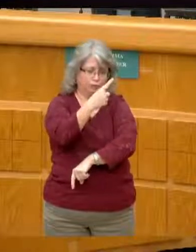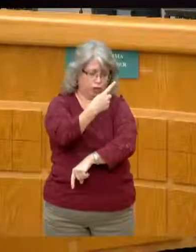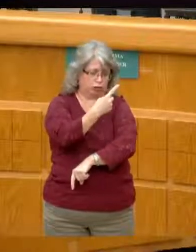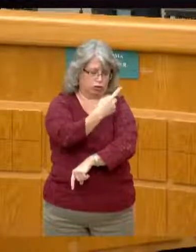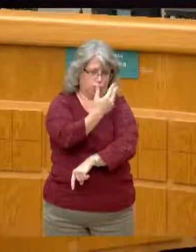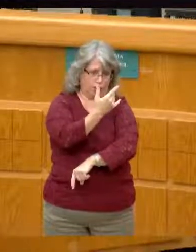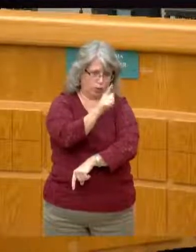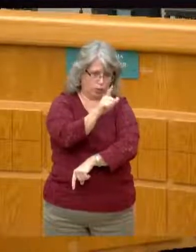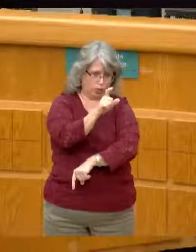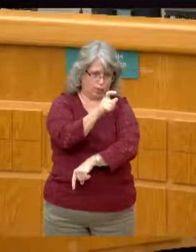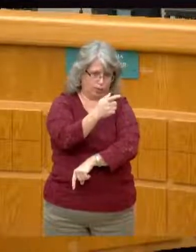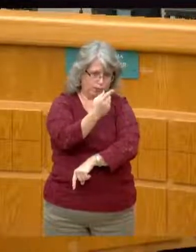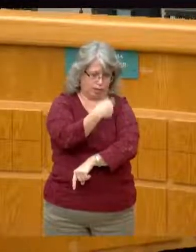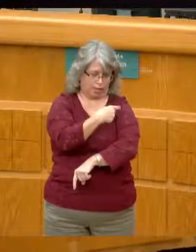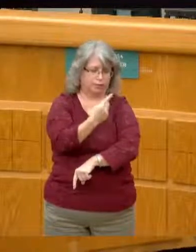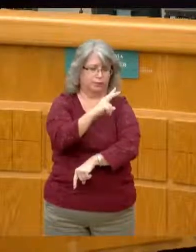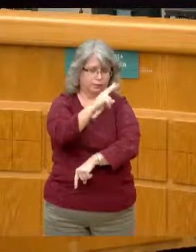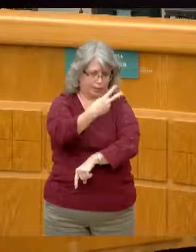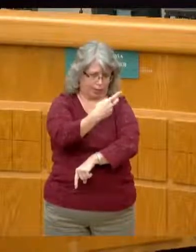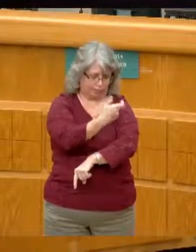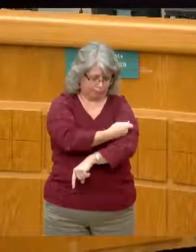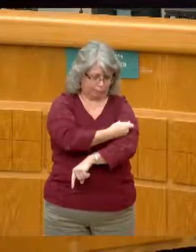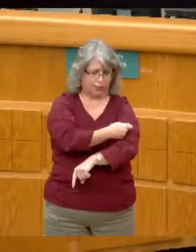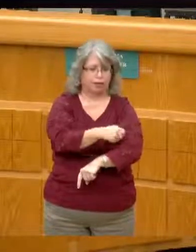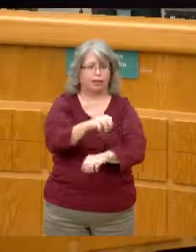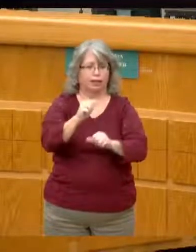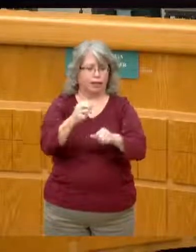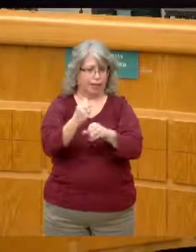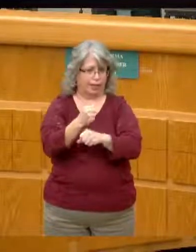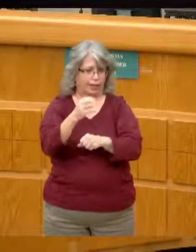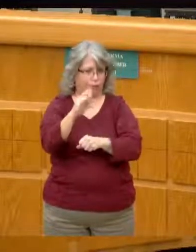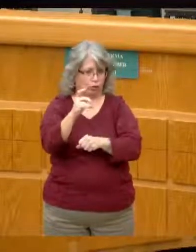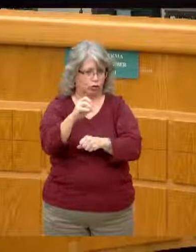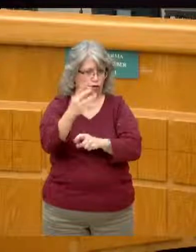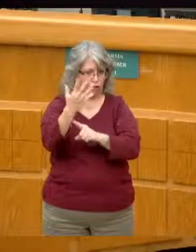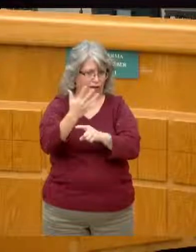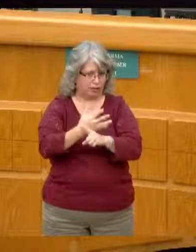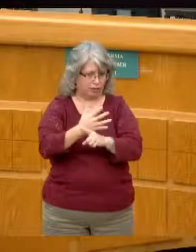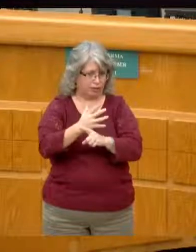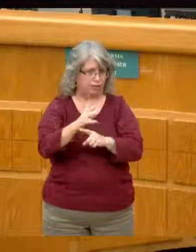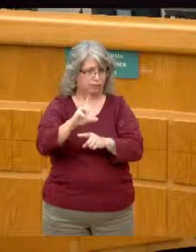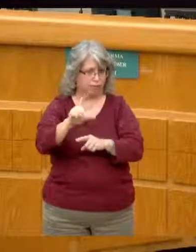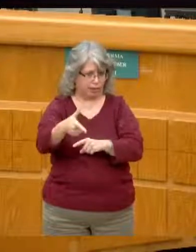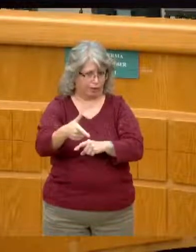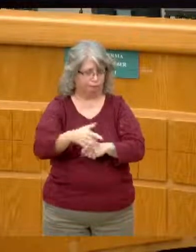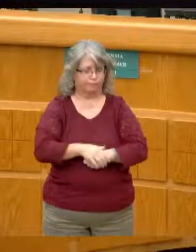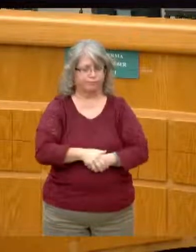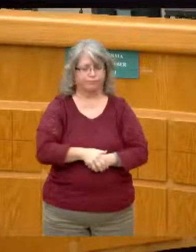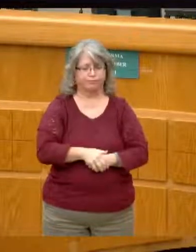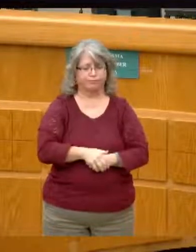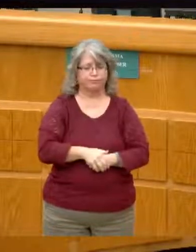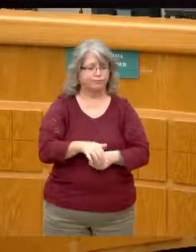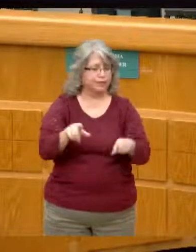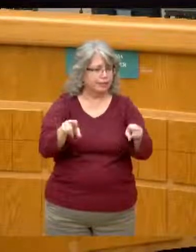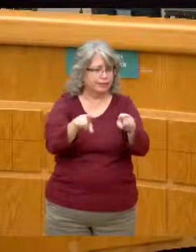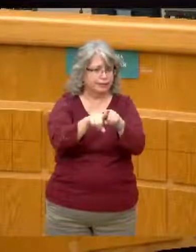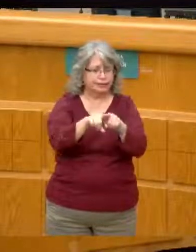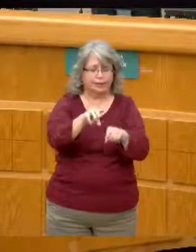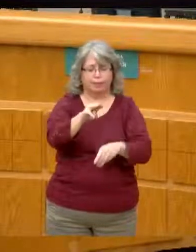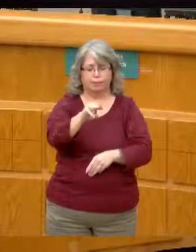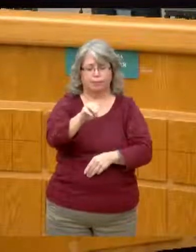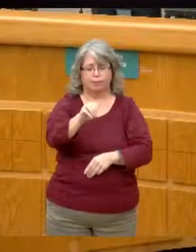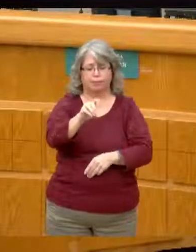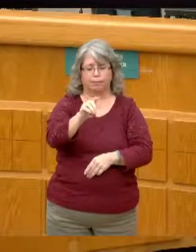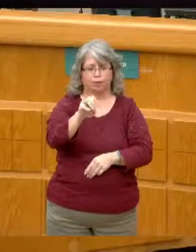booster 5 months later. 18 and above for Pfizer, eligible for booster 5 months later, as well as Moderna. Moderna also